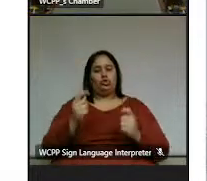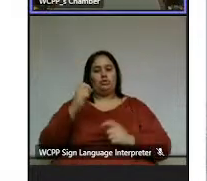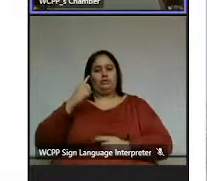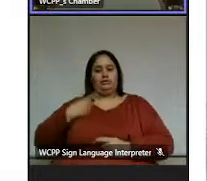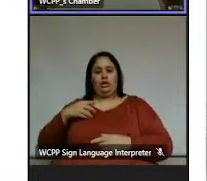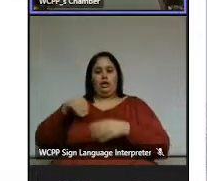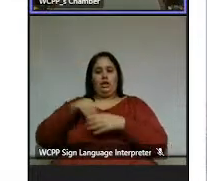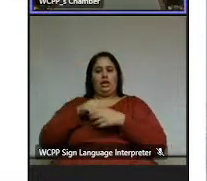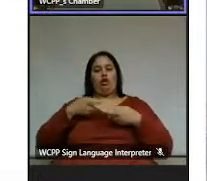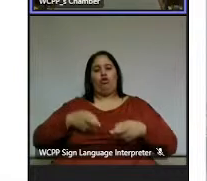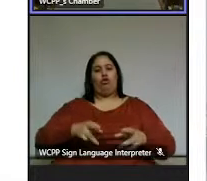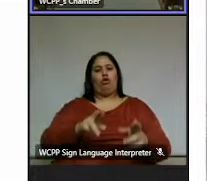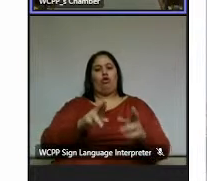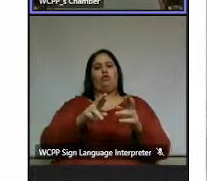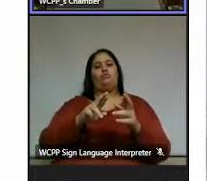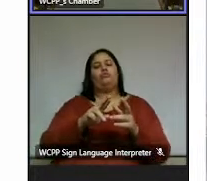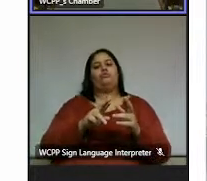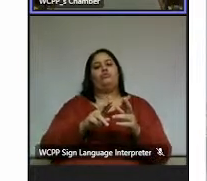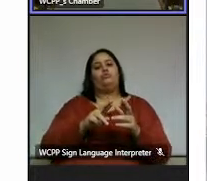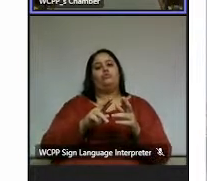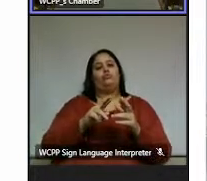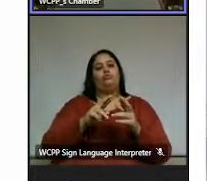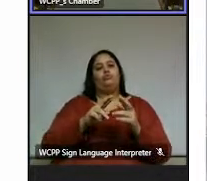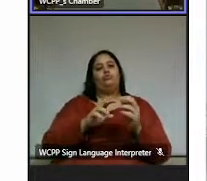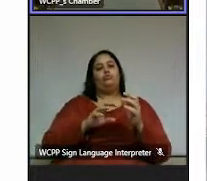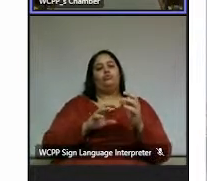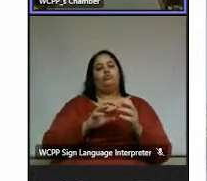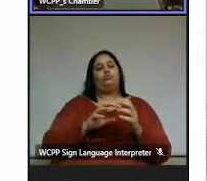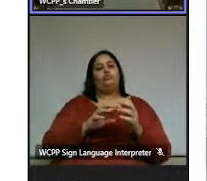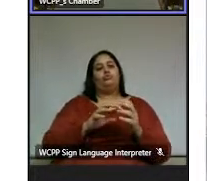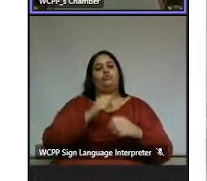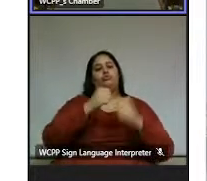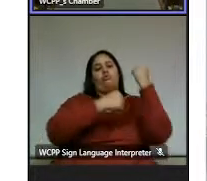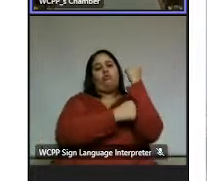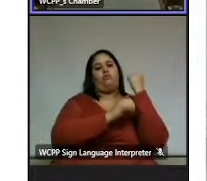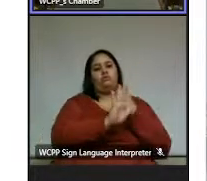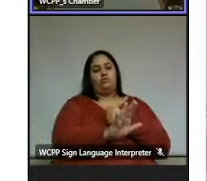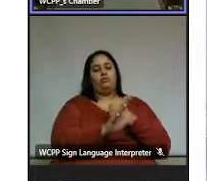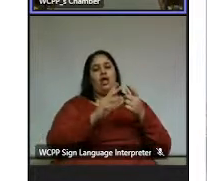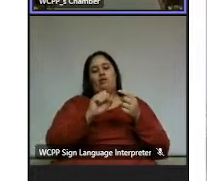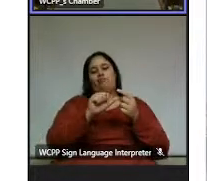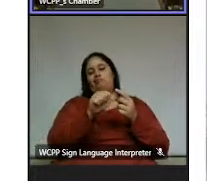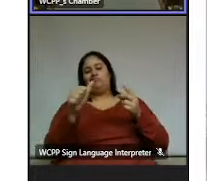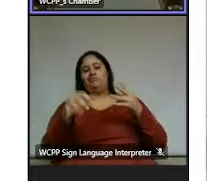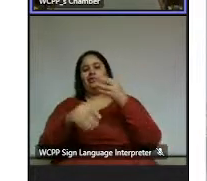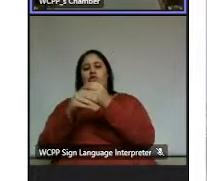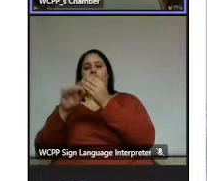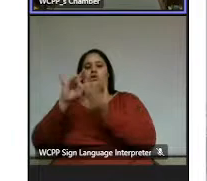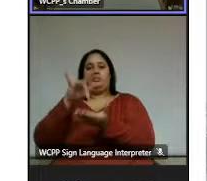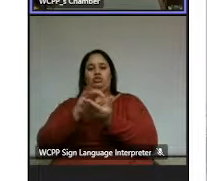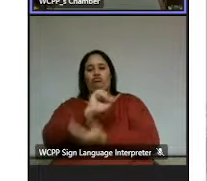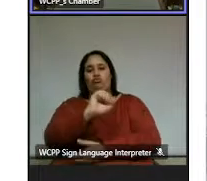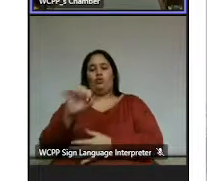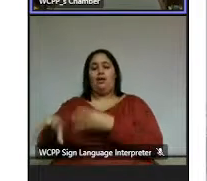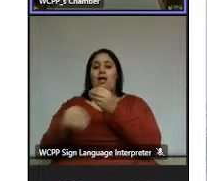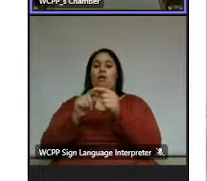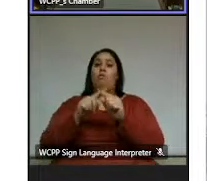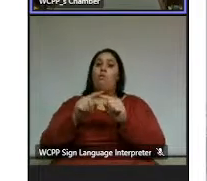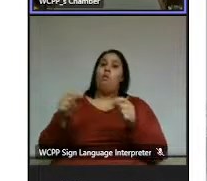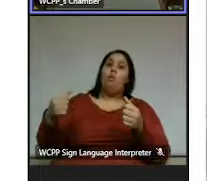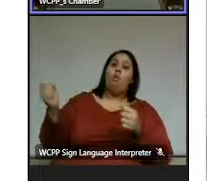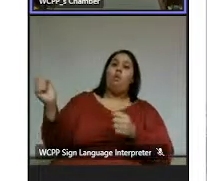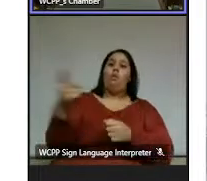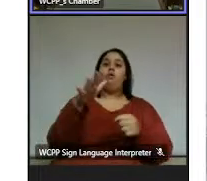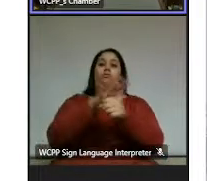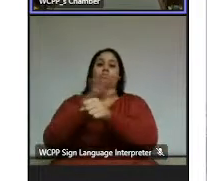the roads branch. There are a significant number of additional posts added. They're not all filled yet. We've had